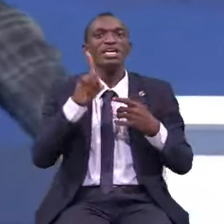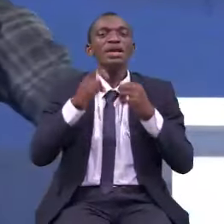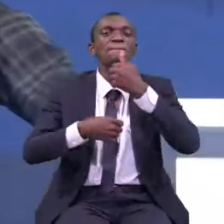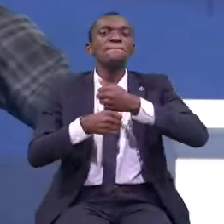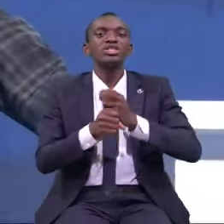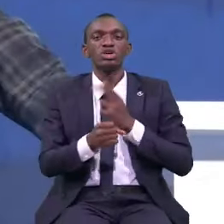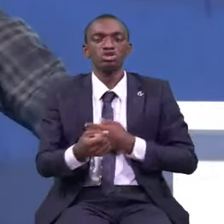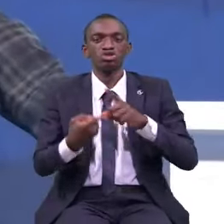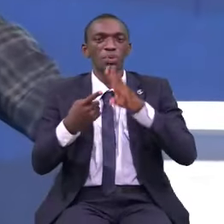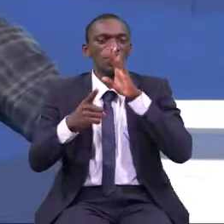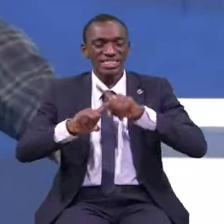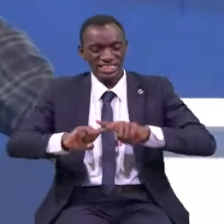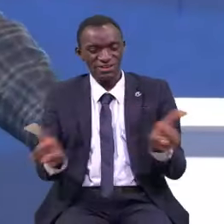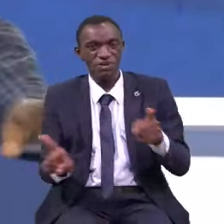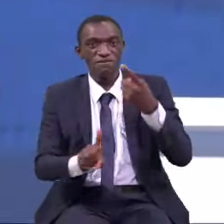were before.